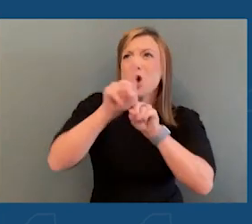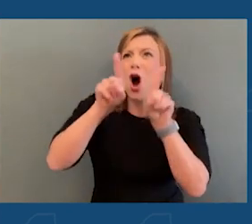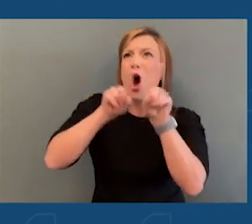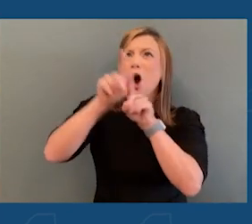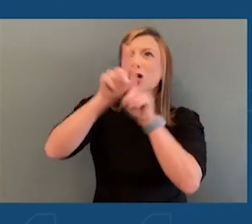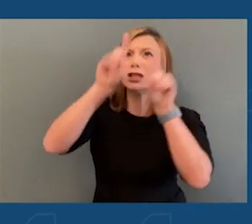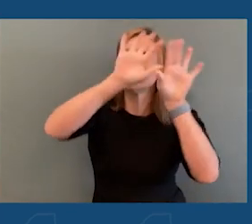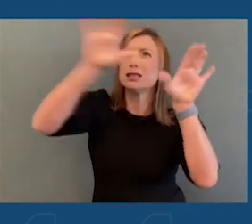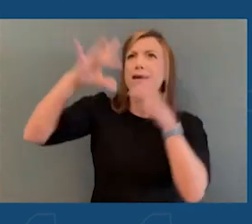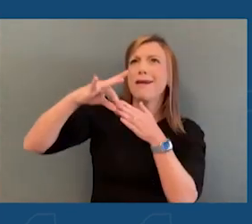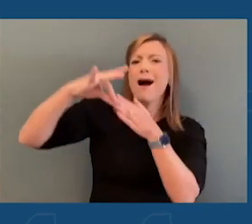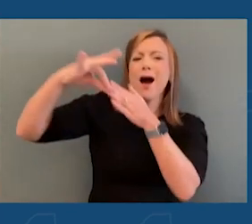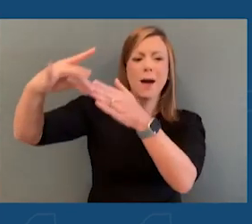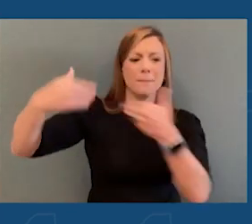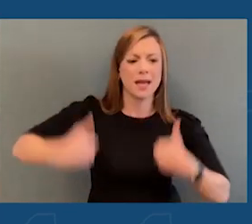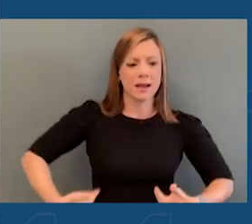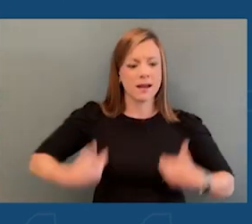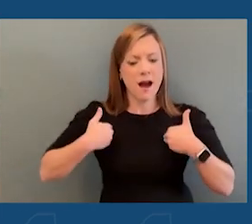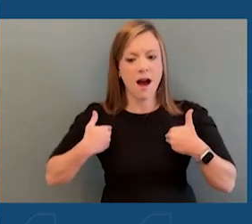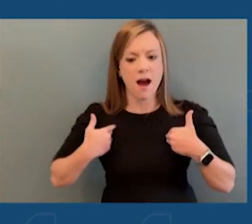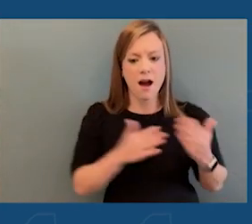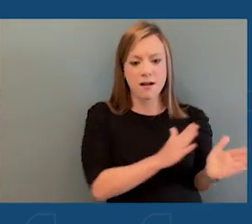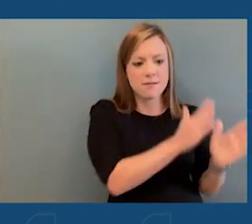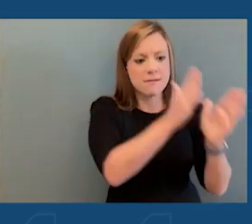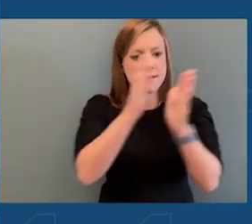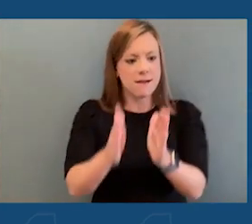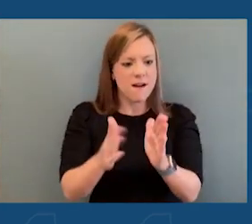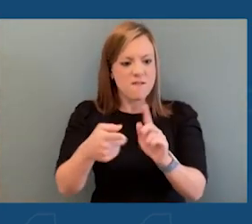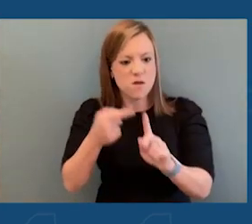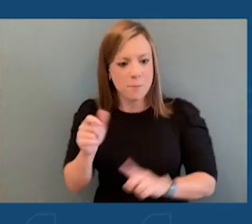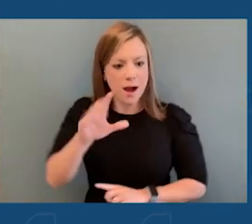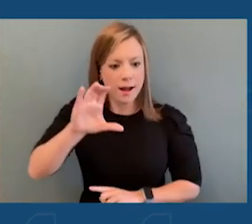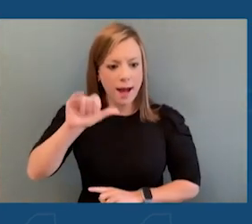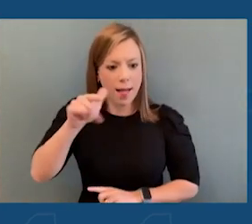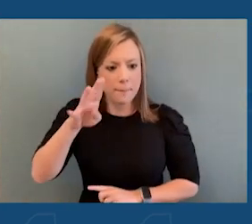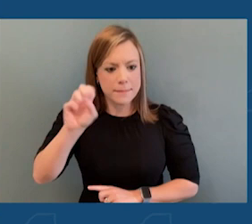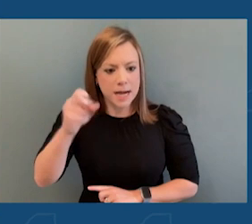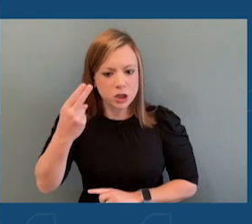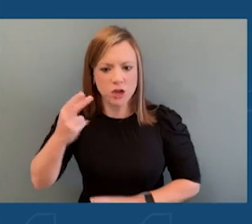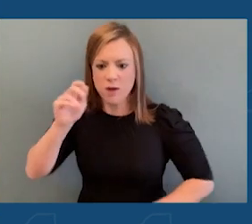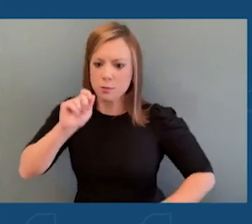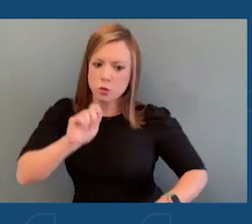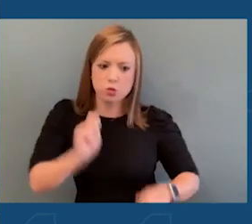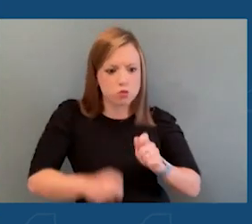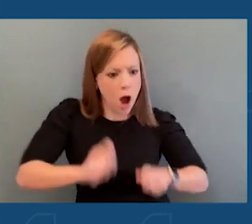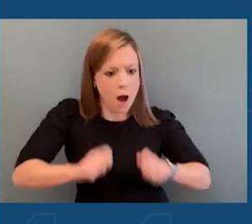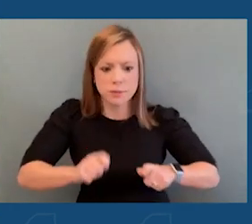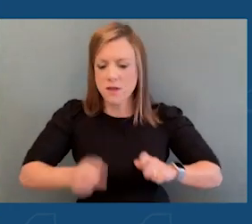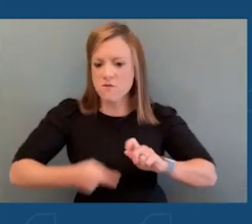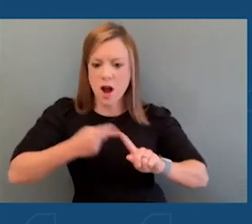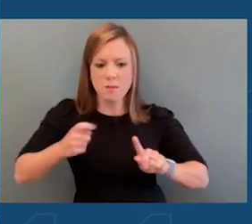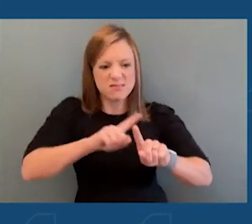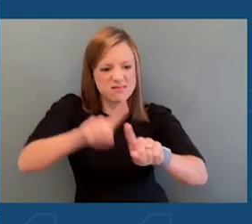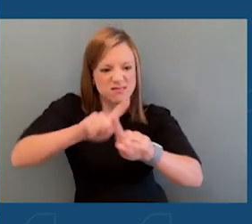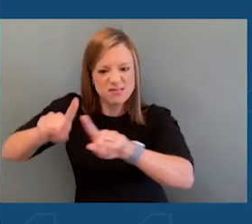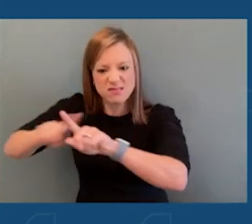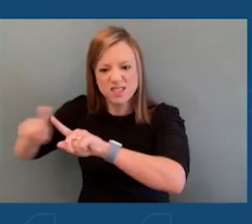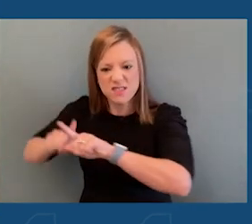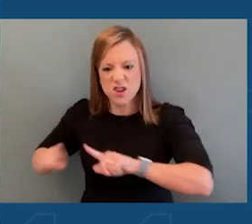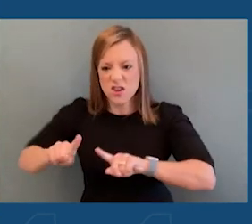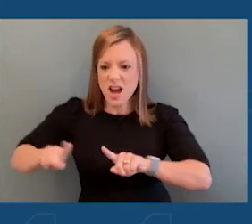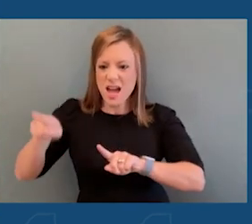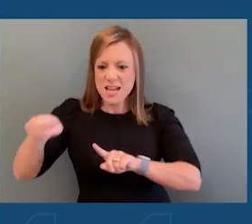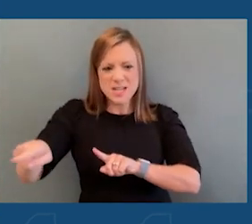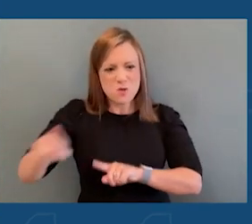from a calabash, from drums and millets, from Bakiha and Mujirwa, from strong and